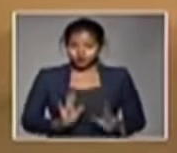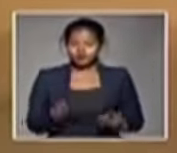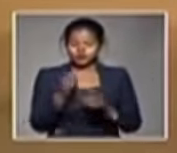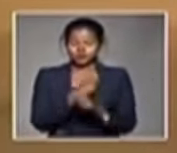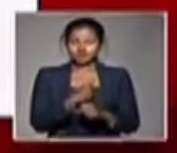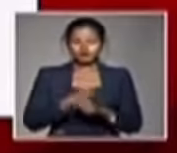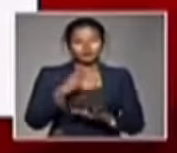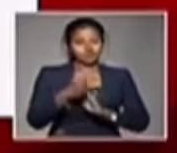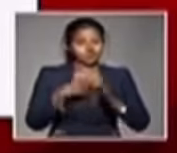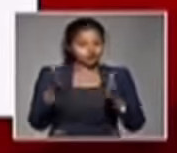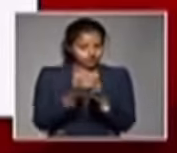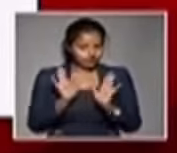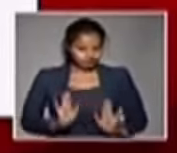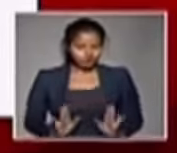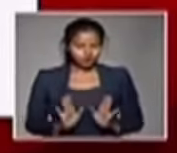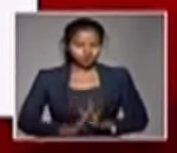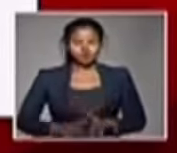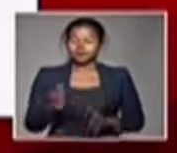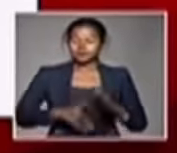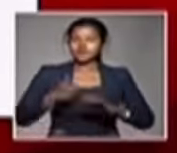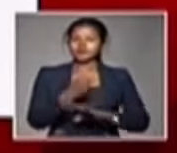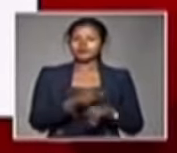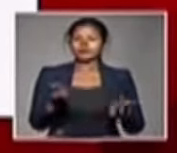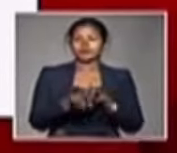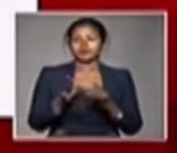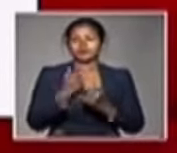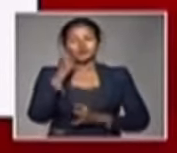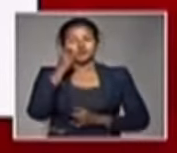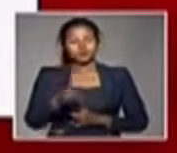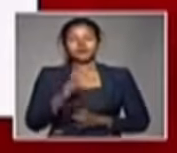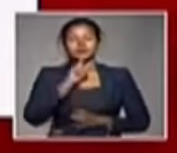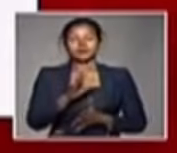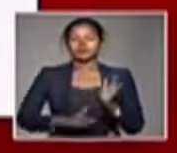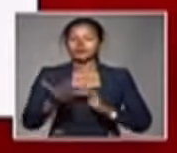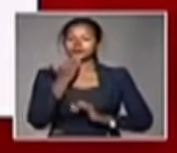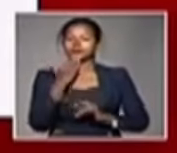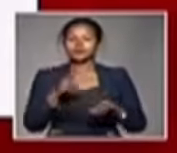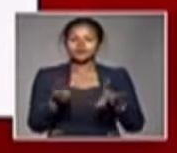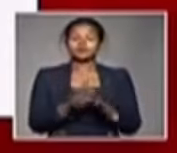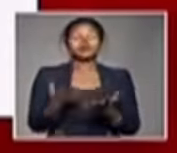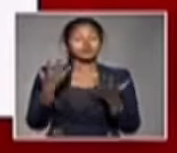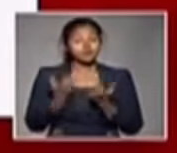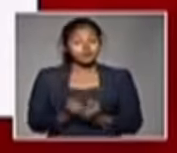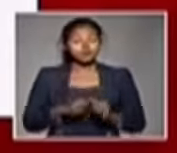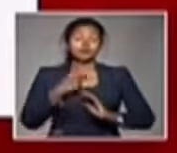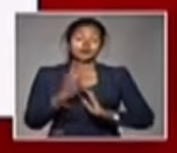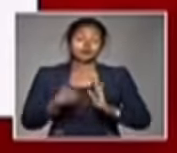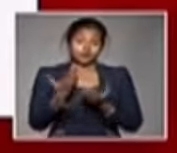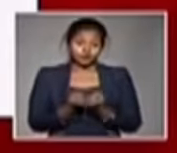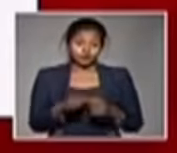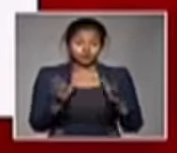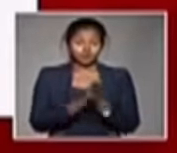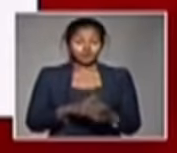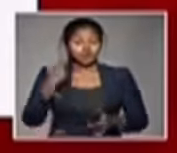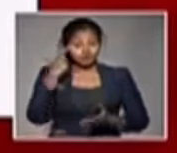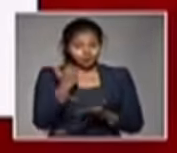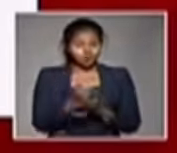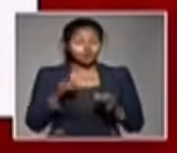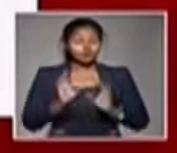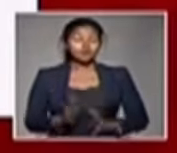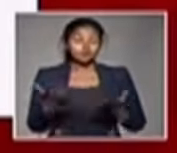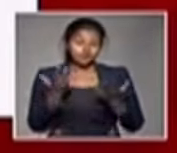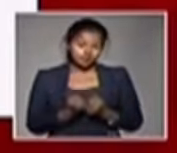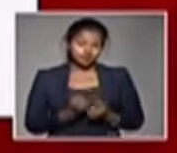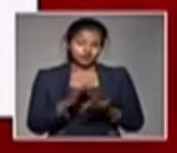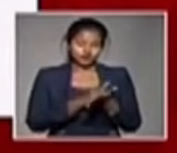of Sri Lanka. A senior State Department official said the United States is urging the country to make difficult but necessary